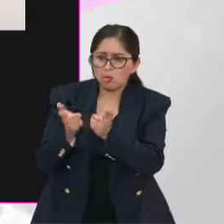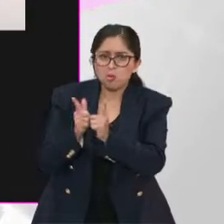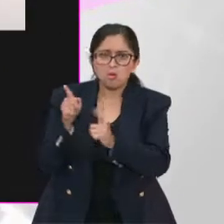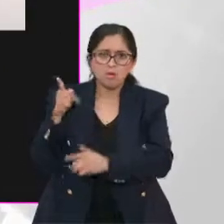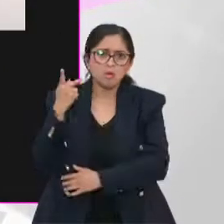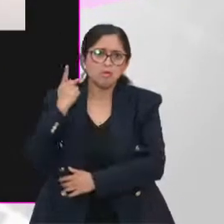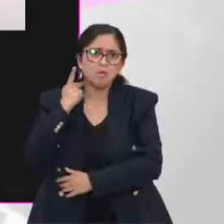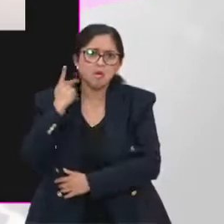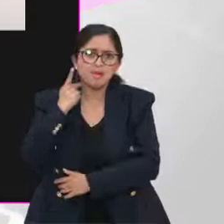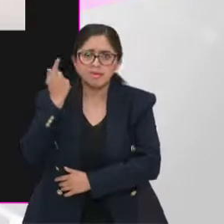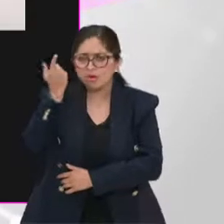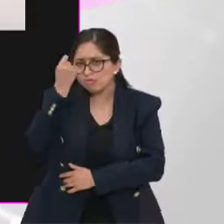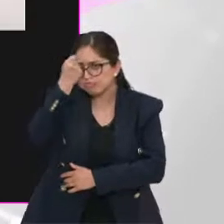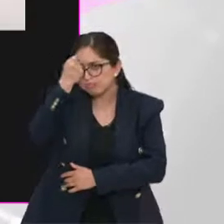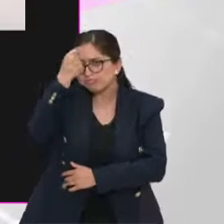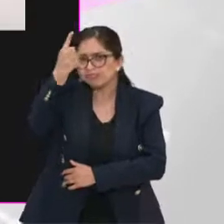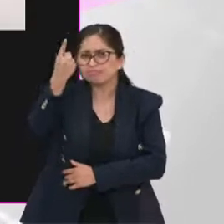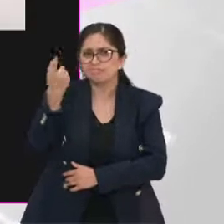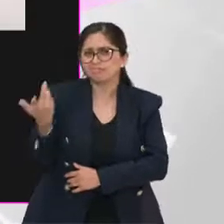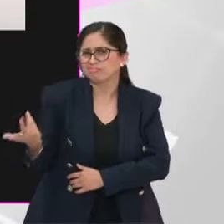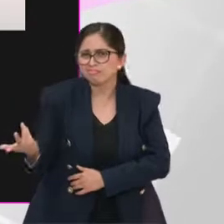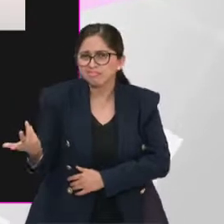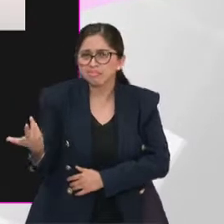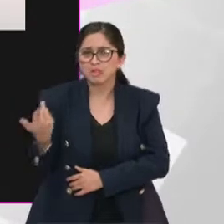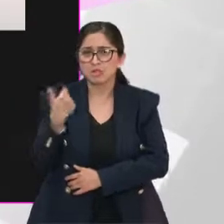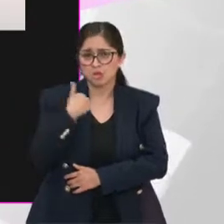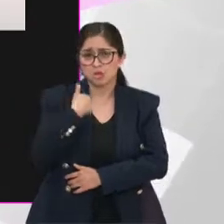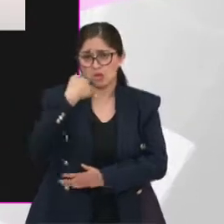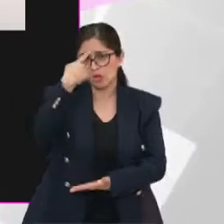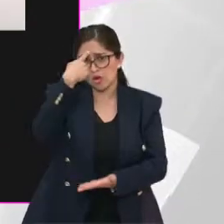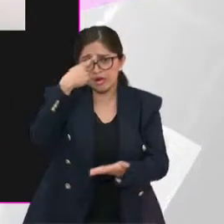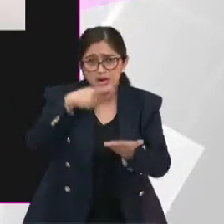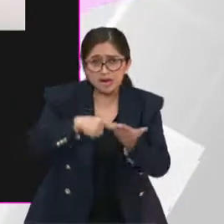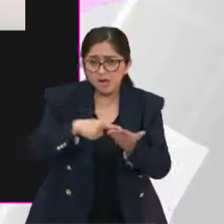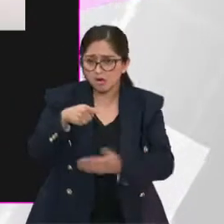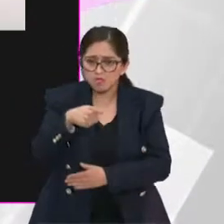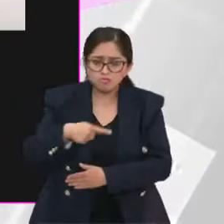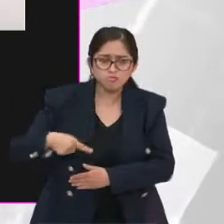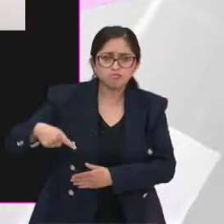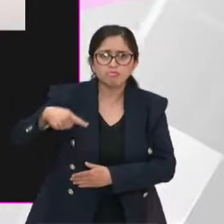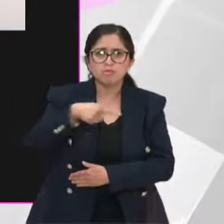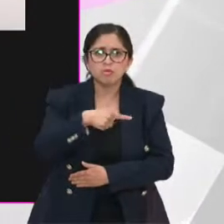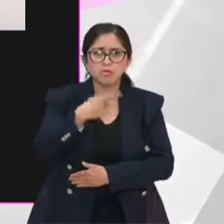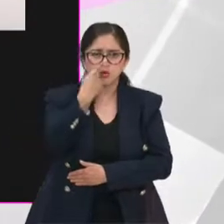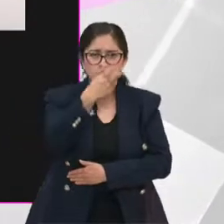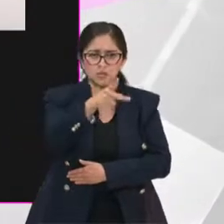process. And the inverse law in parties.